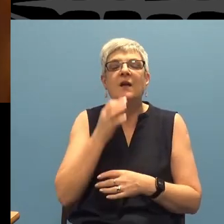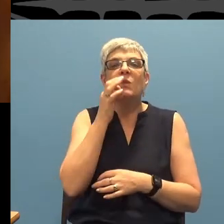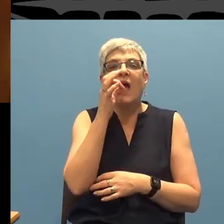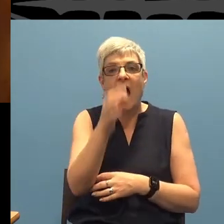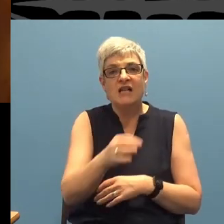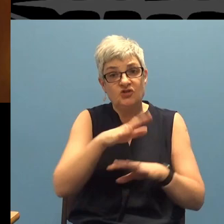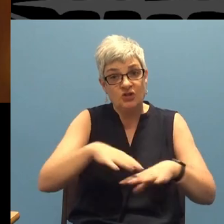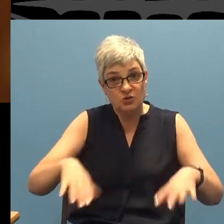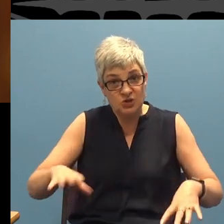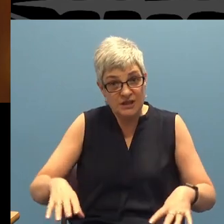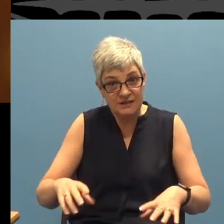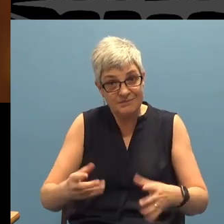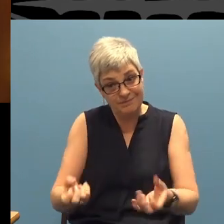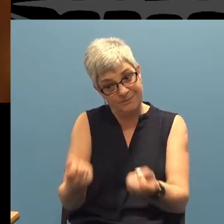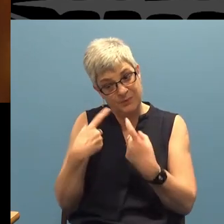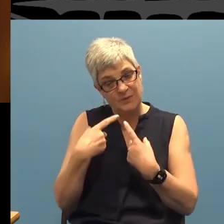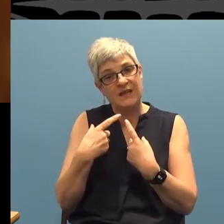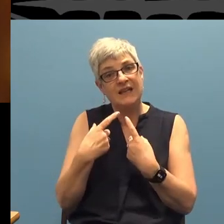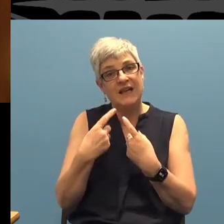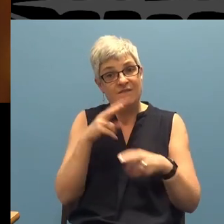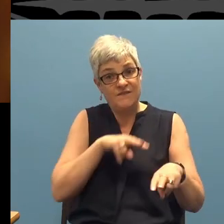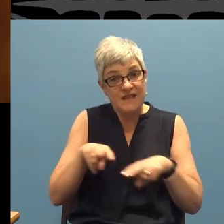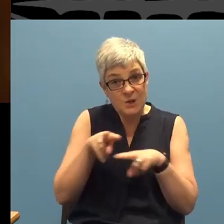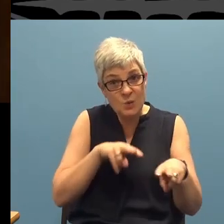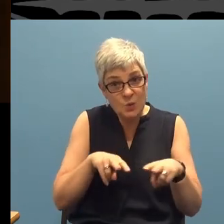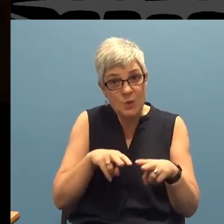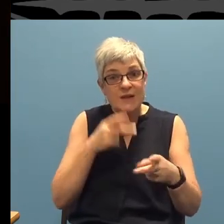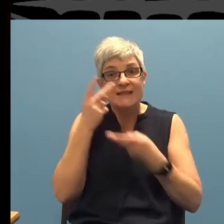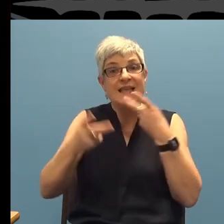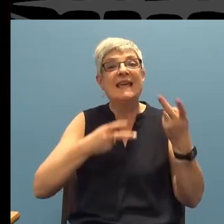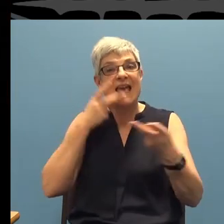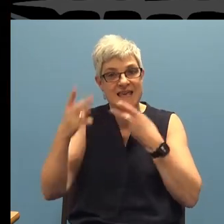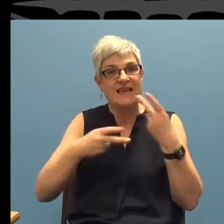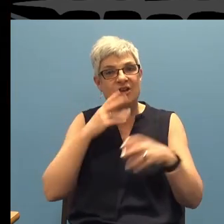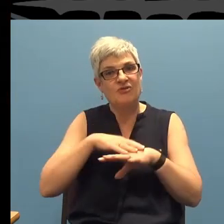video clips of them singing Christmas songs, and this was part of the event.